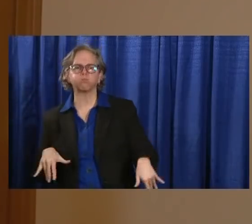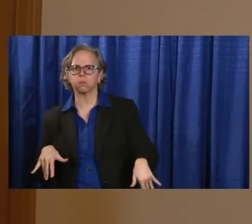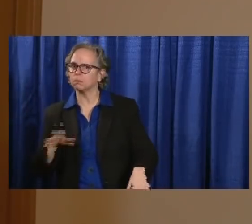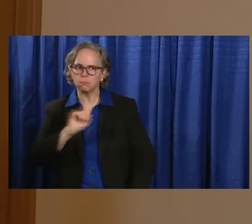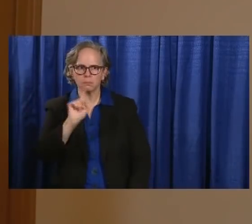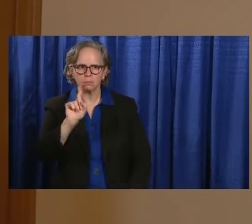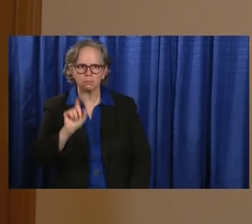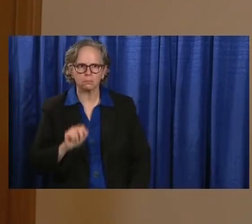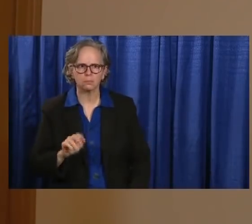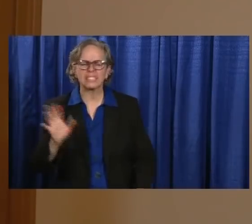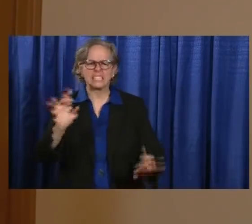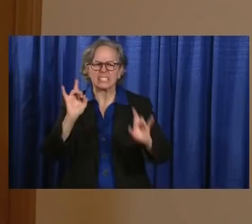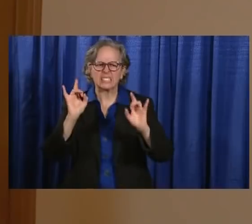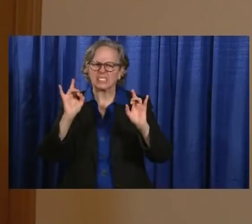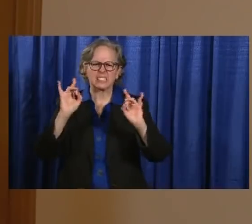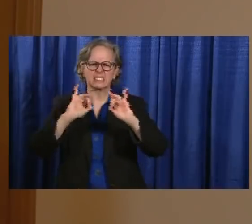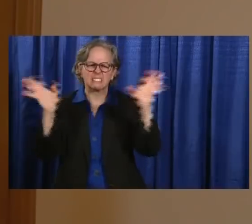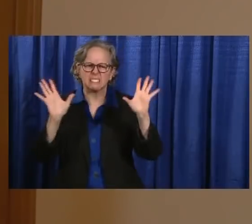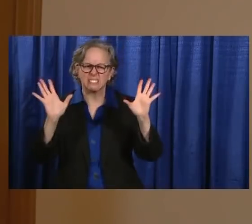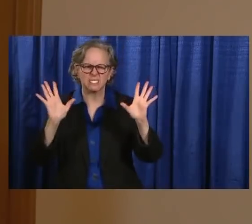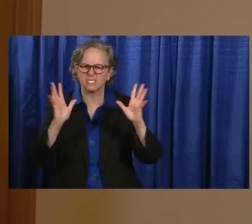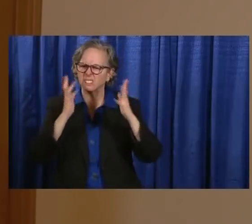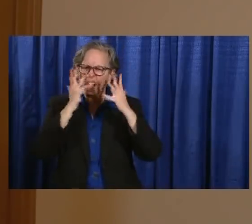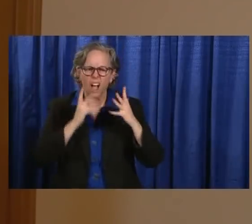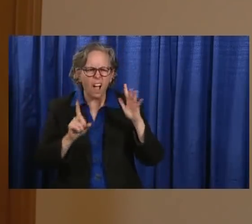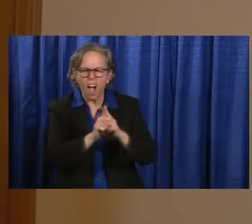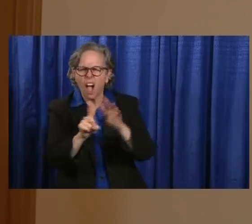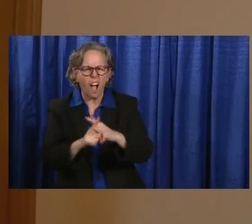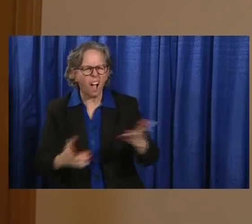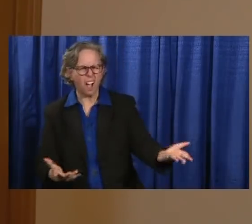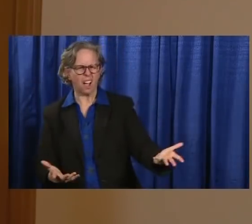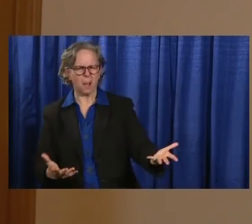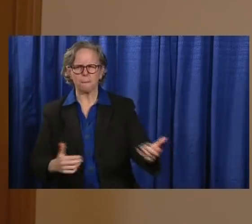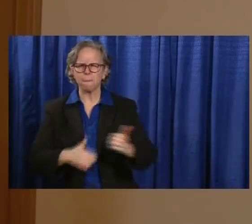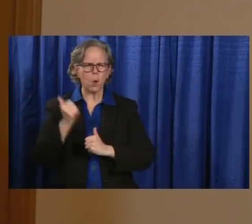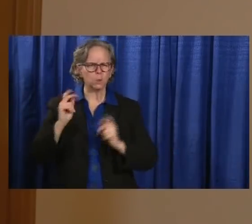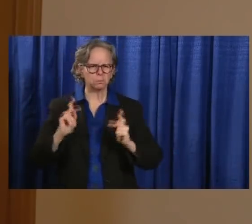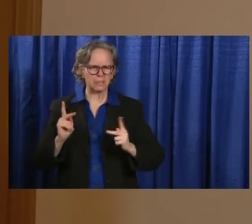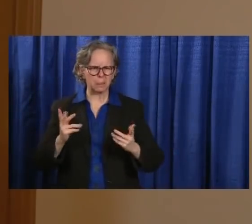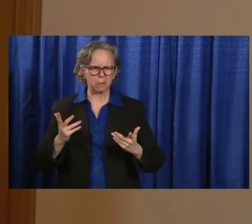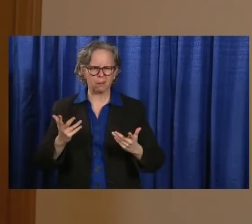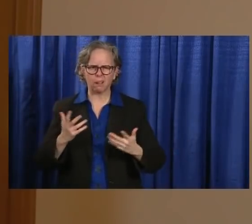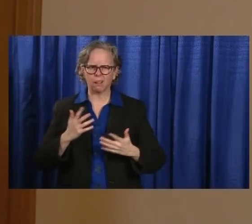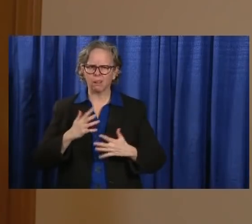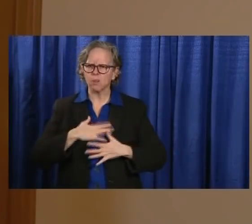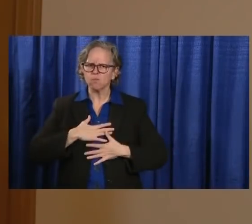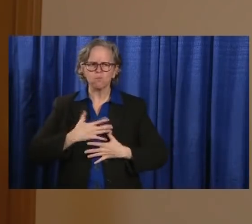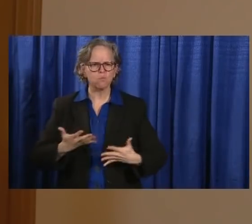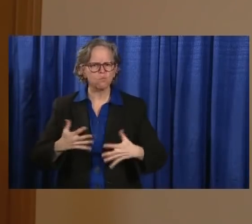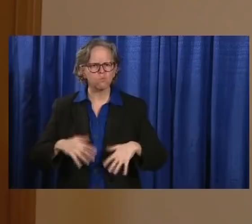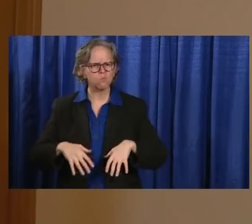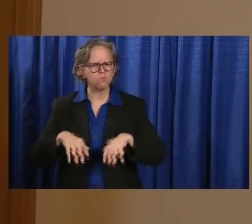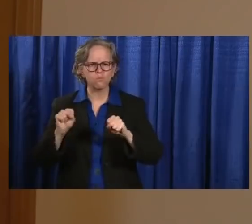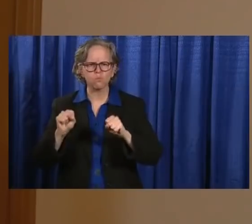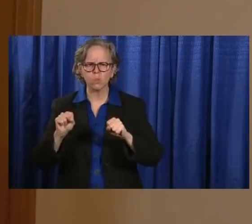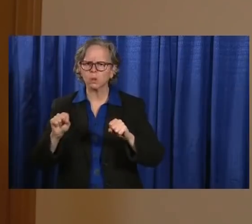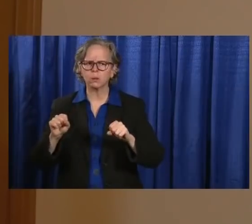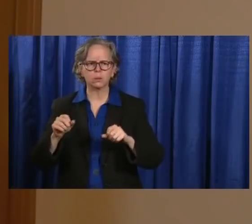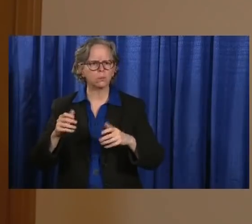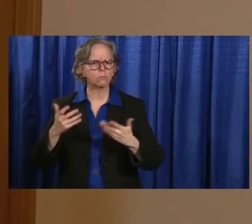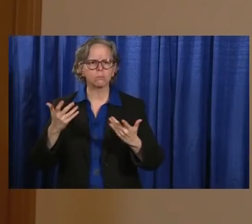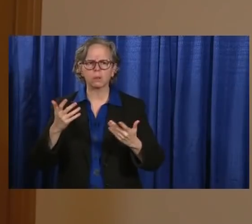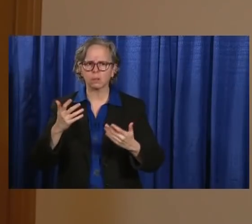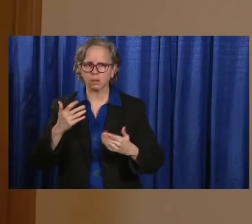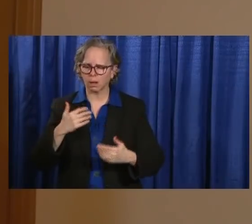time. You know, most people are rising to the occasion and doing acts that I'll never forget for the rest of my life. And there